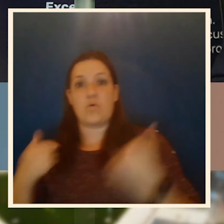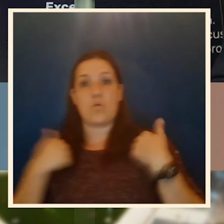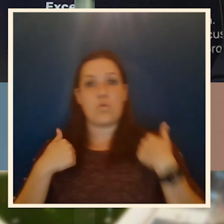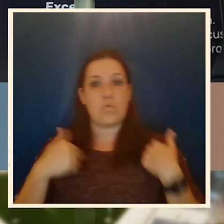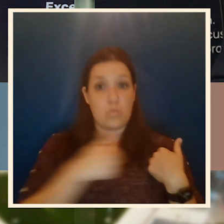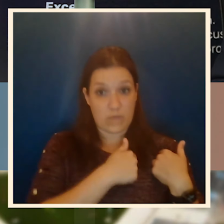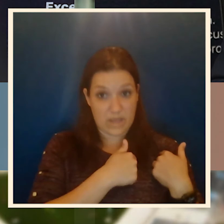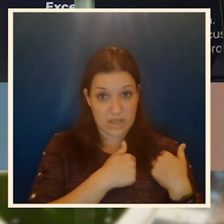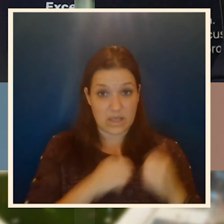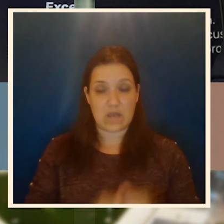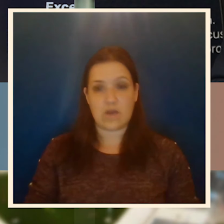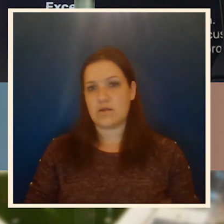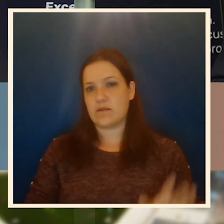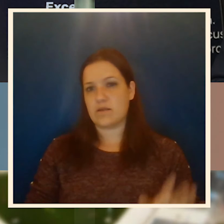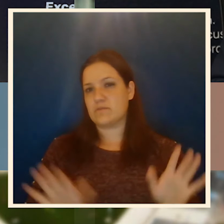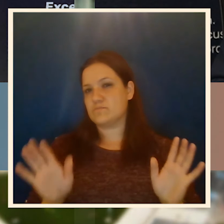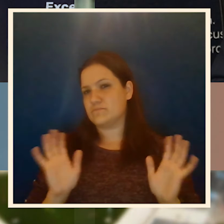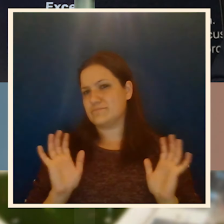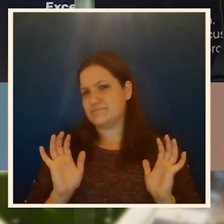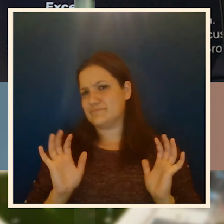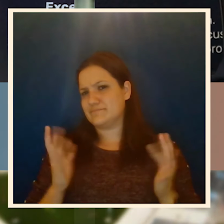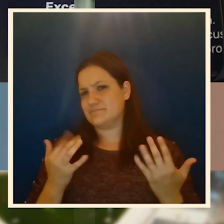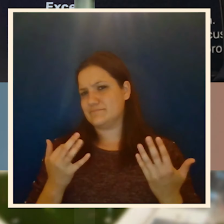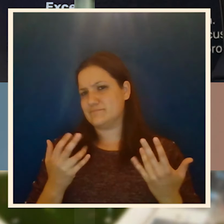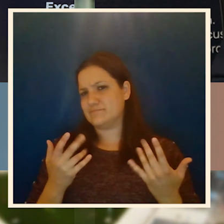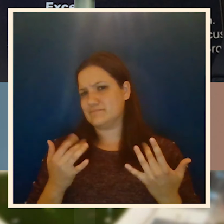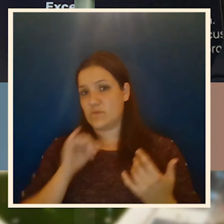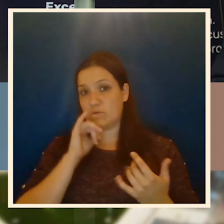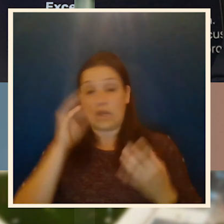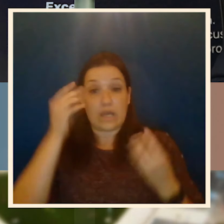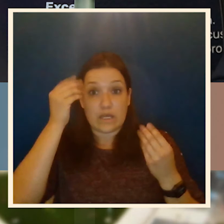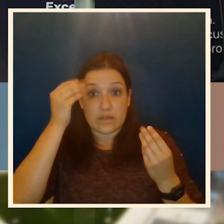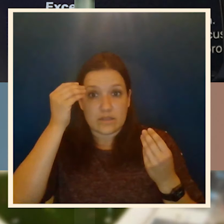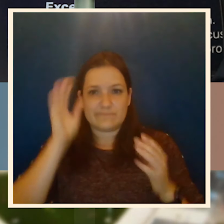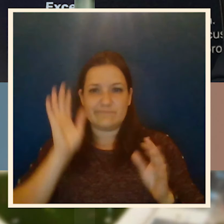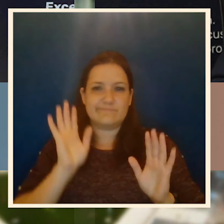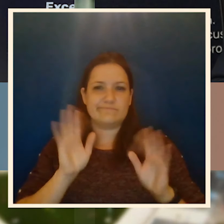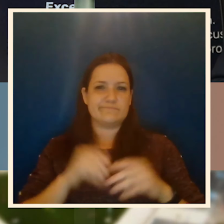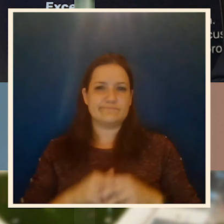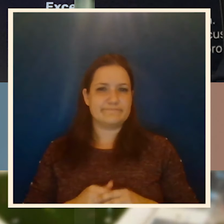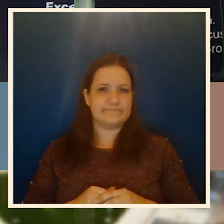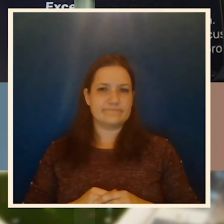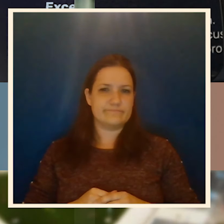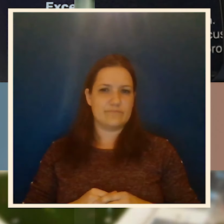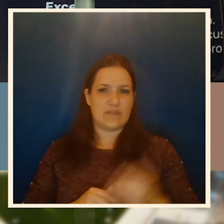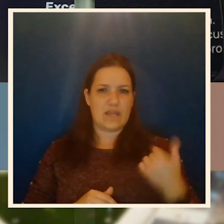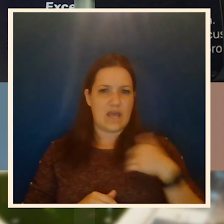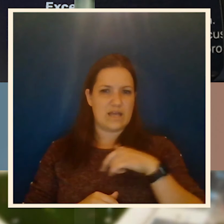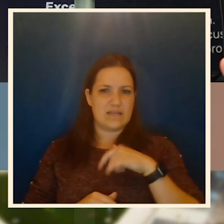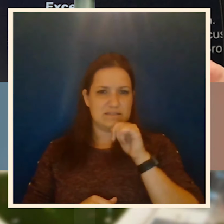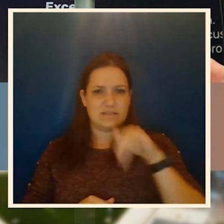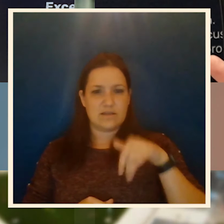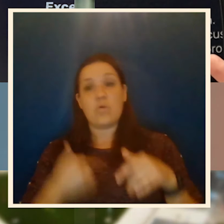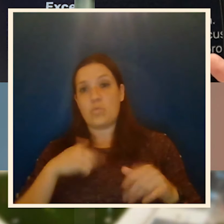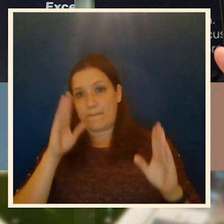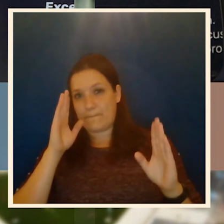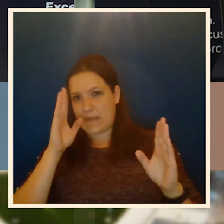that mandated route. So mm-hmm. We're not anxious to do that. We're not pushing that at all. It's not something that's